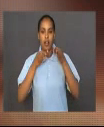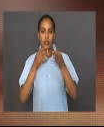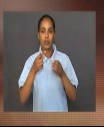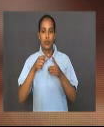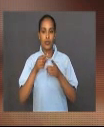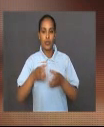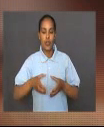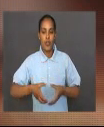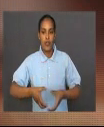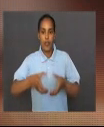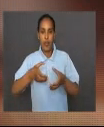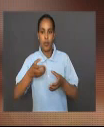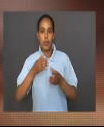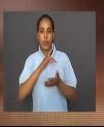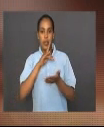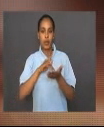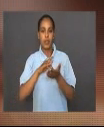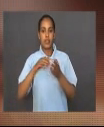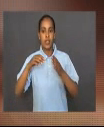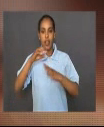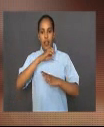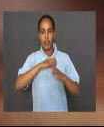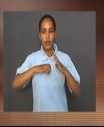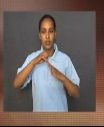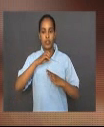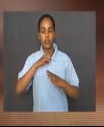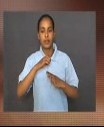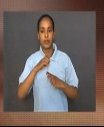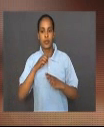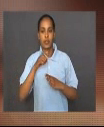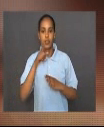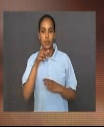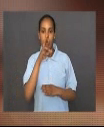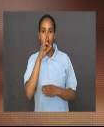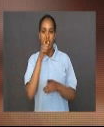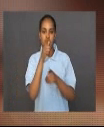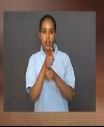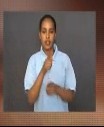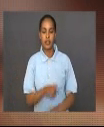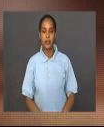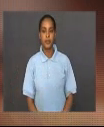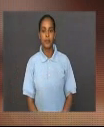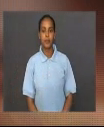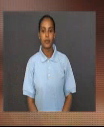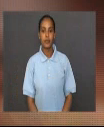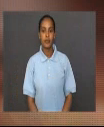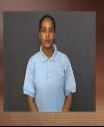flow between the electrodes, you were right.